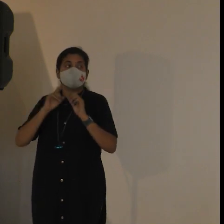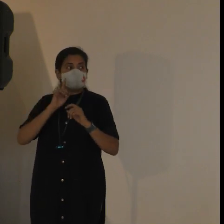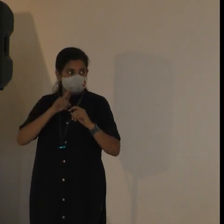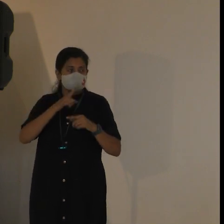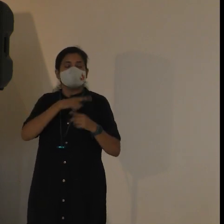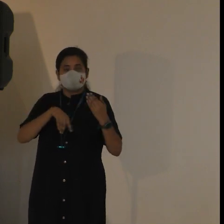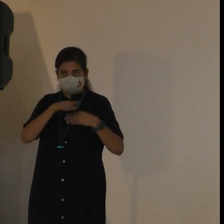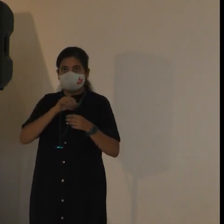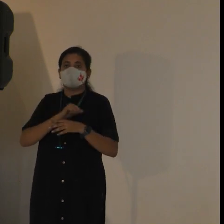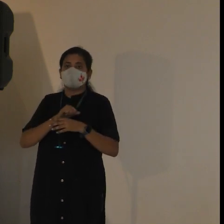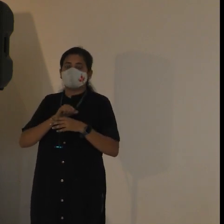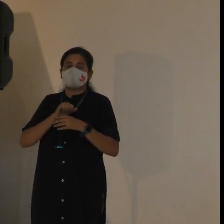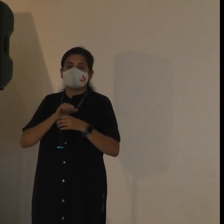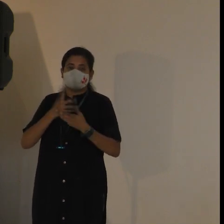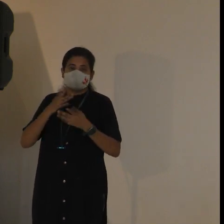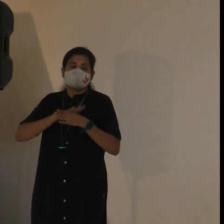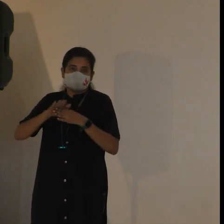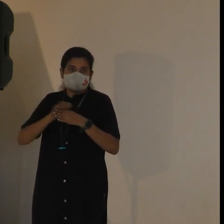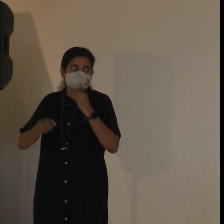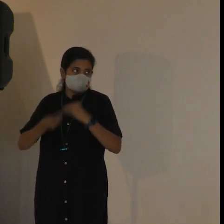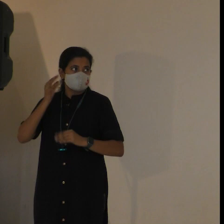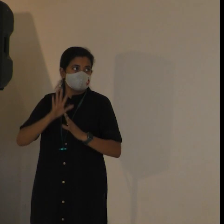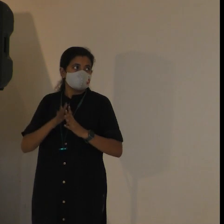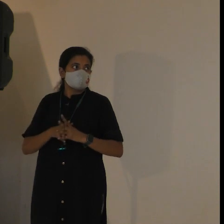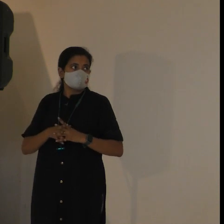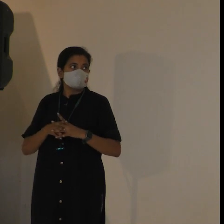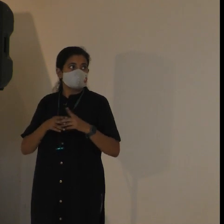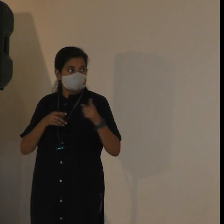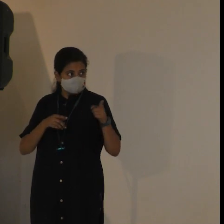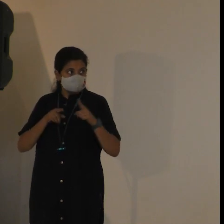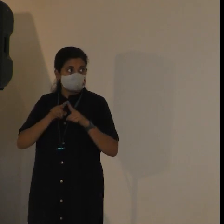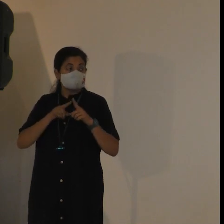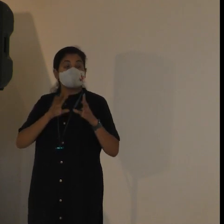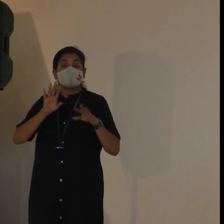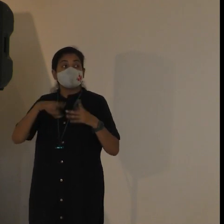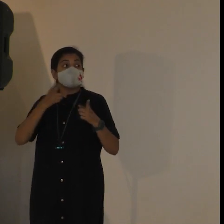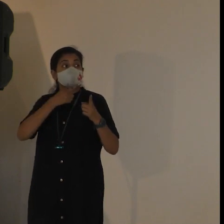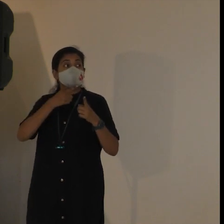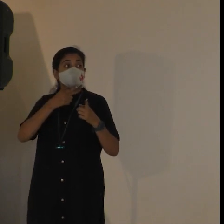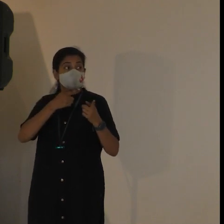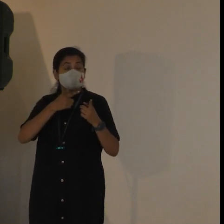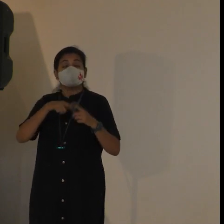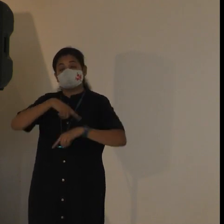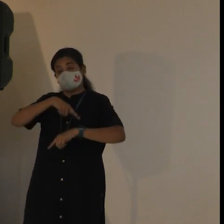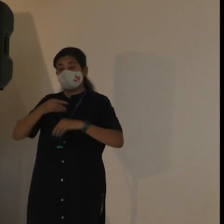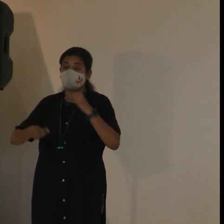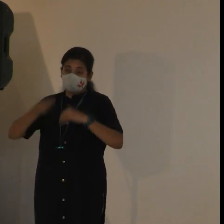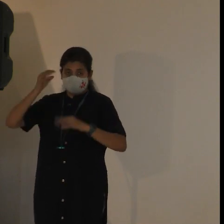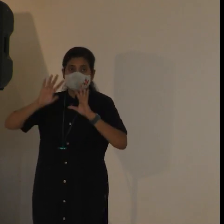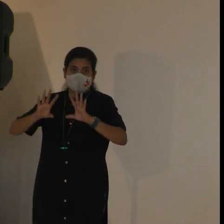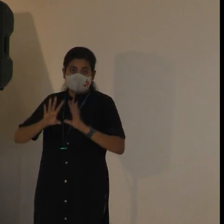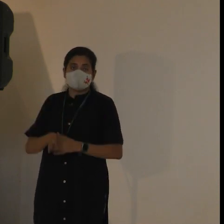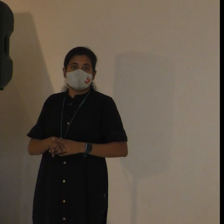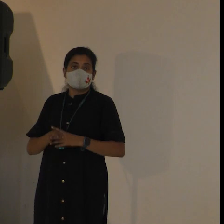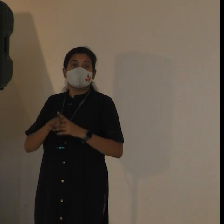multiple hats, and in wearing multiple hats, it also means that you have to take out multiple chunks of time,